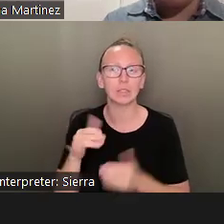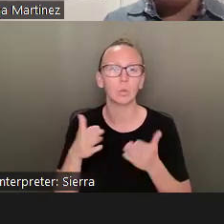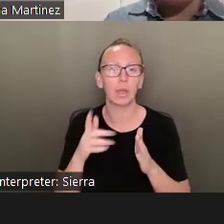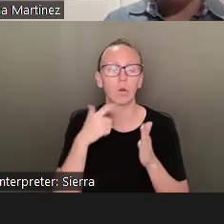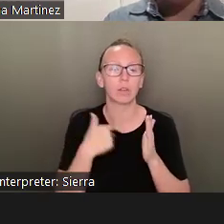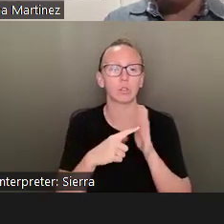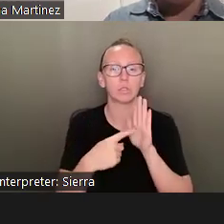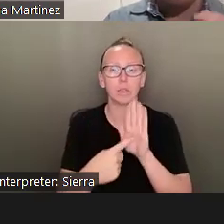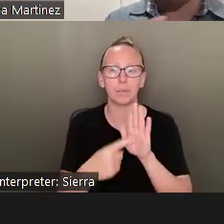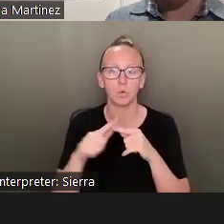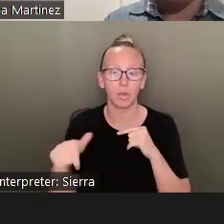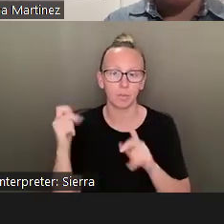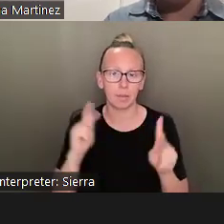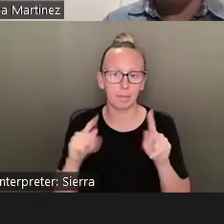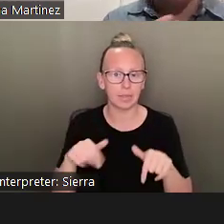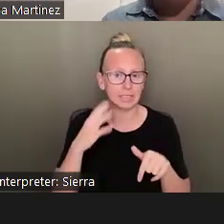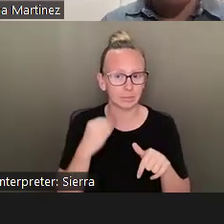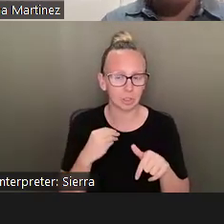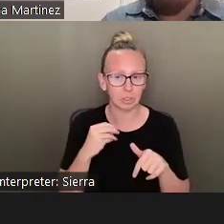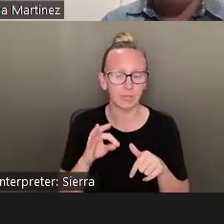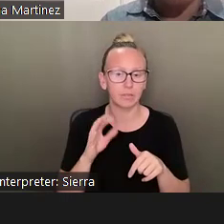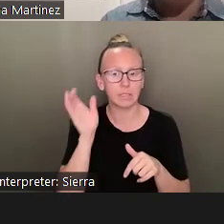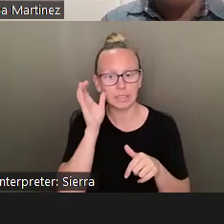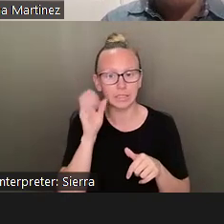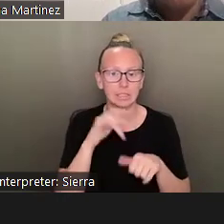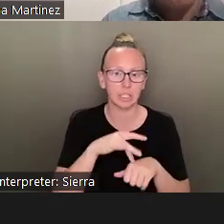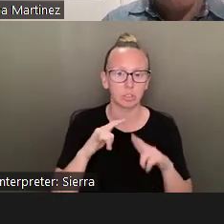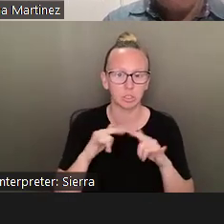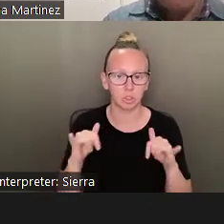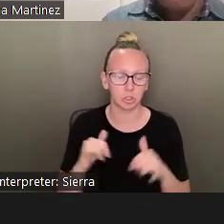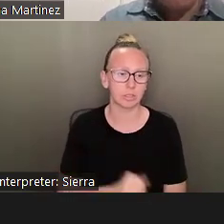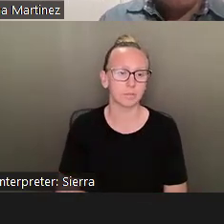demonstrate to others this experience of listening and touching concurrently.